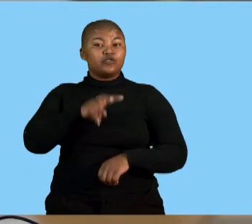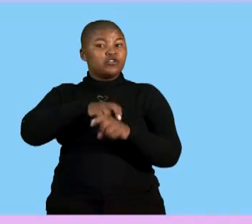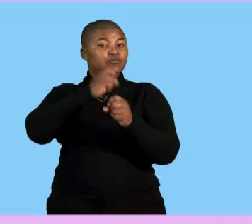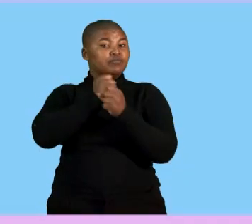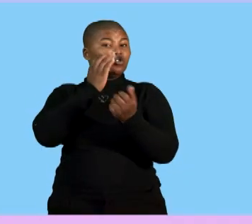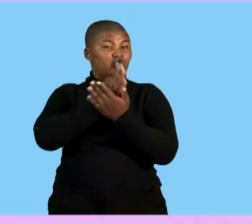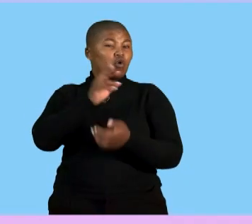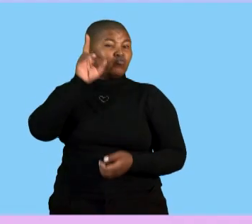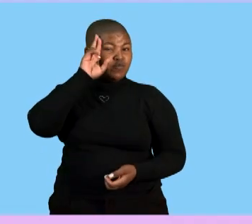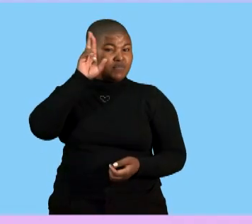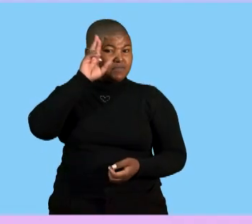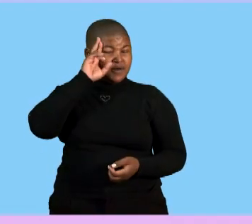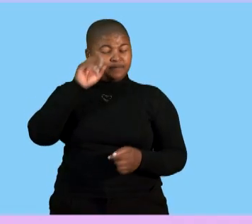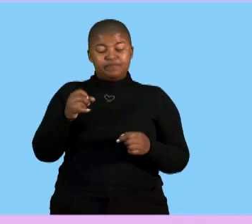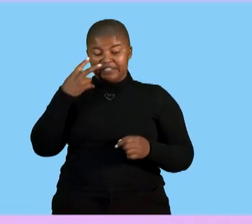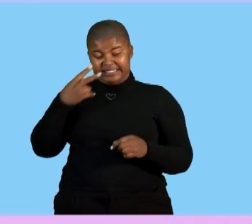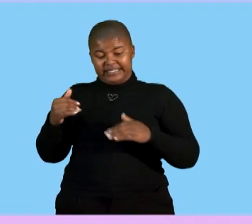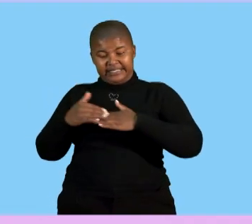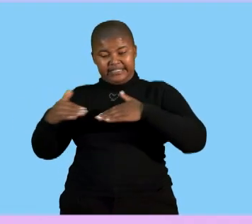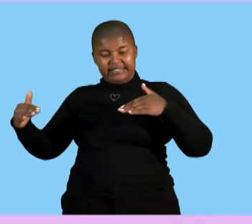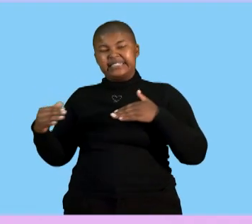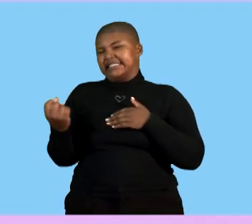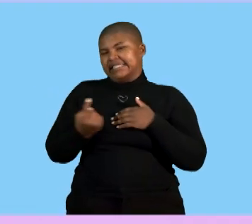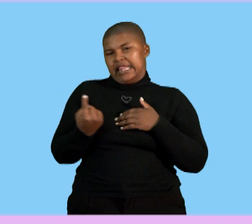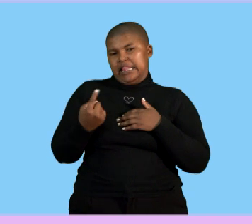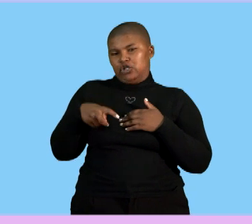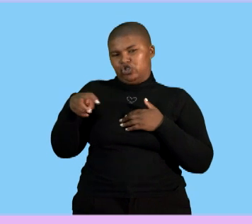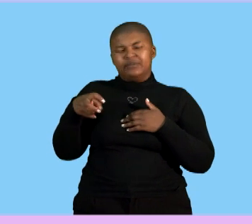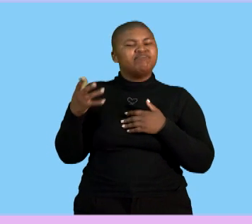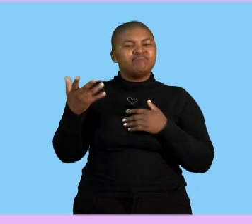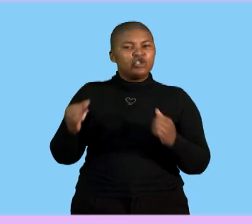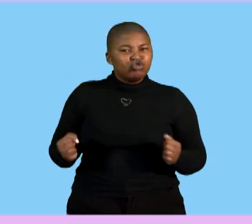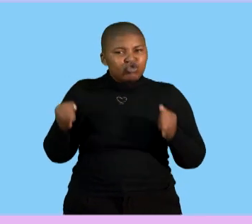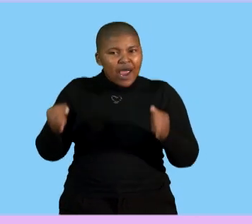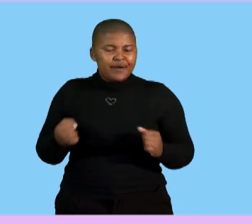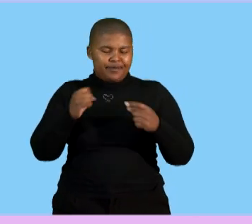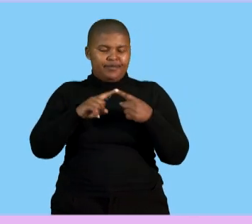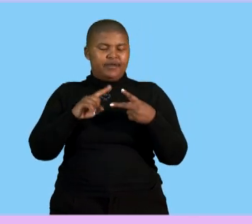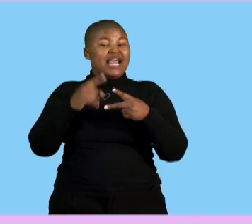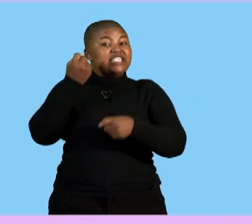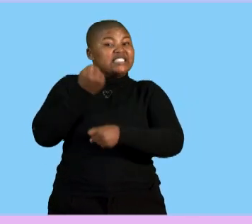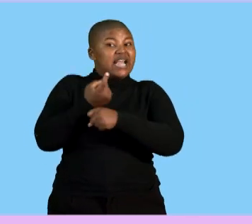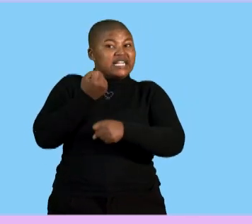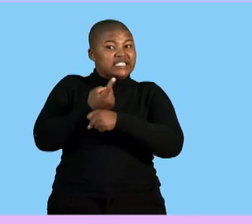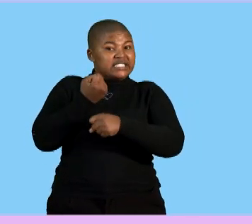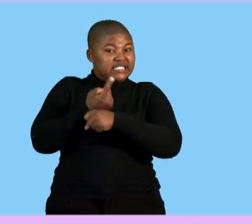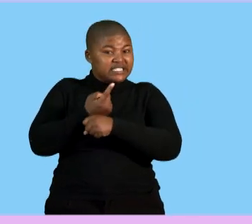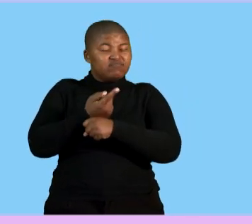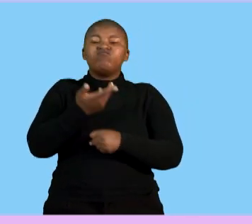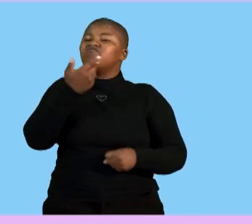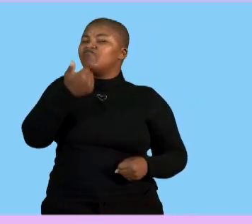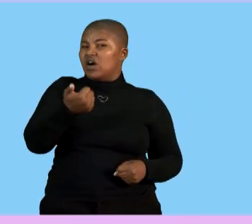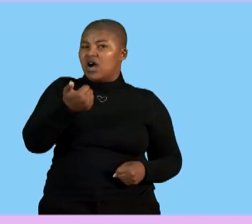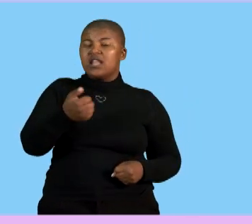we look at the single trips, if it is a train or a taxi, the taxi will ride